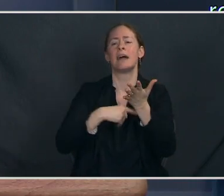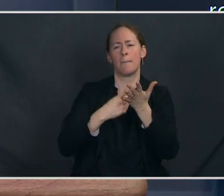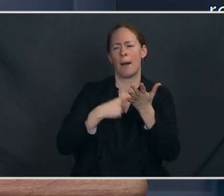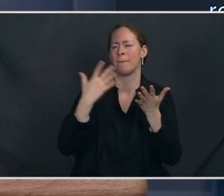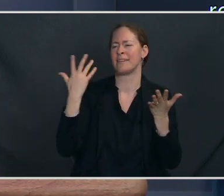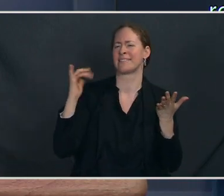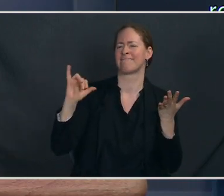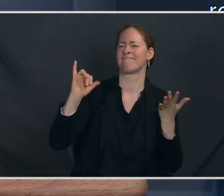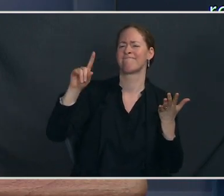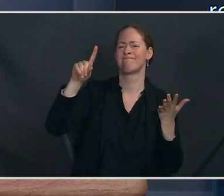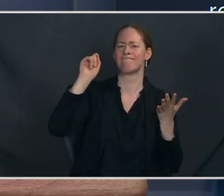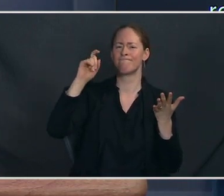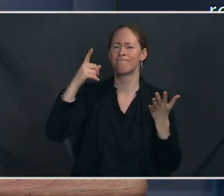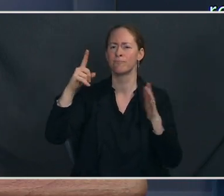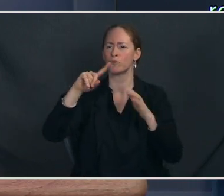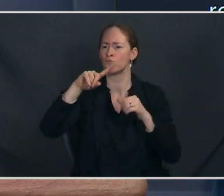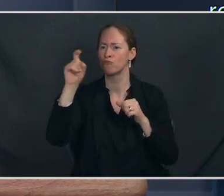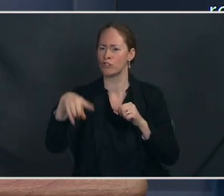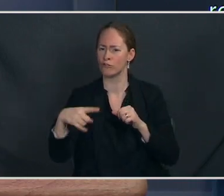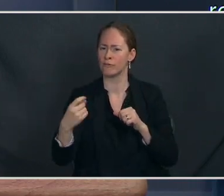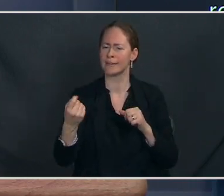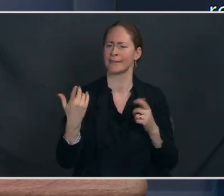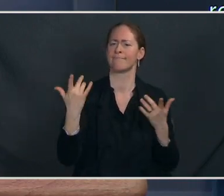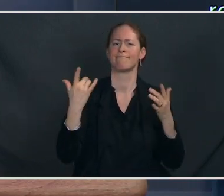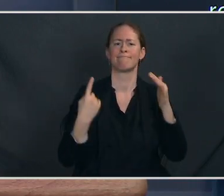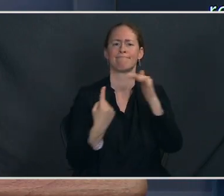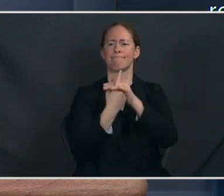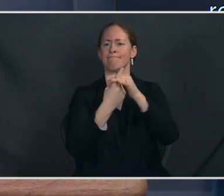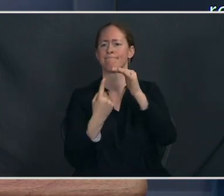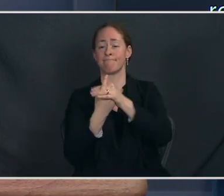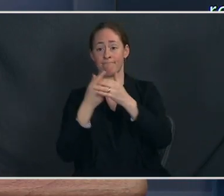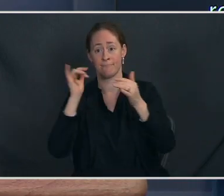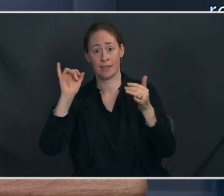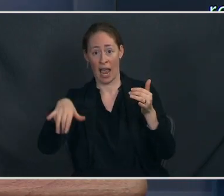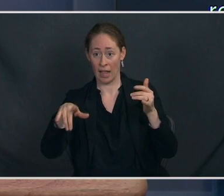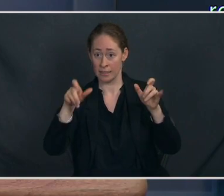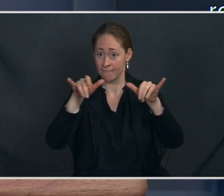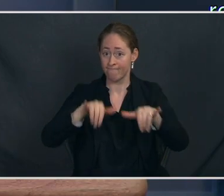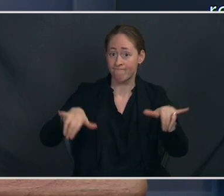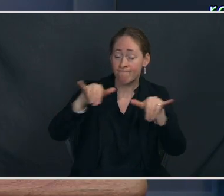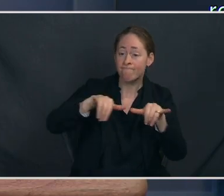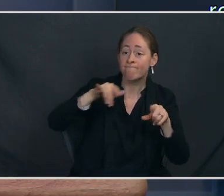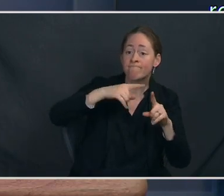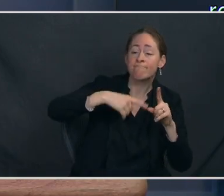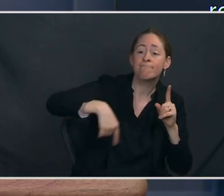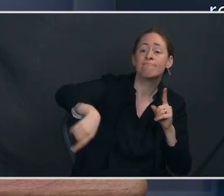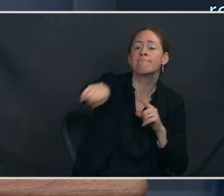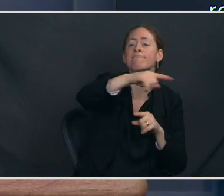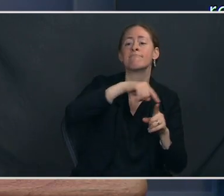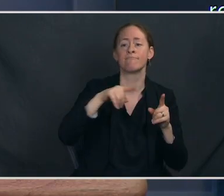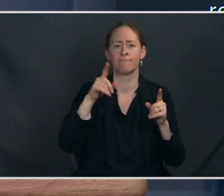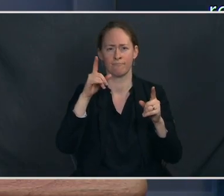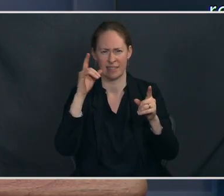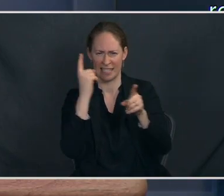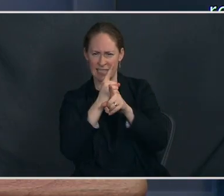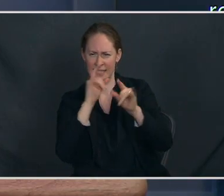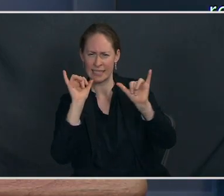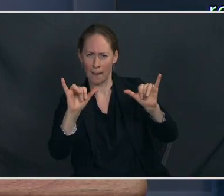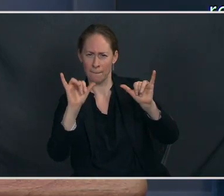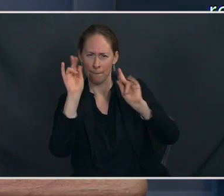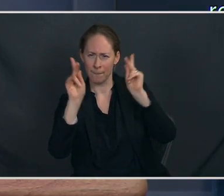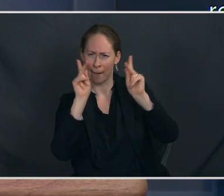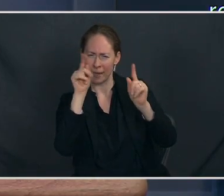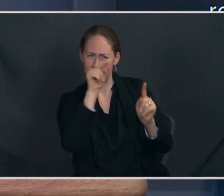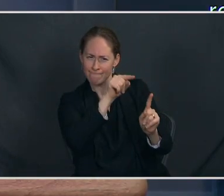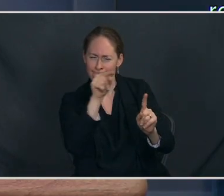whether the package needs to be the same size, whether it should be targeted in this way. Those are the same questions that they are hearing privately.